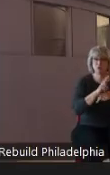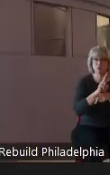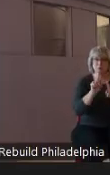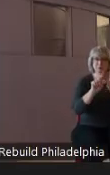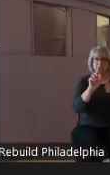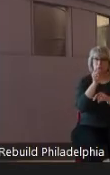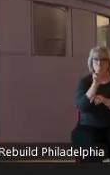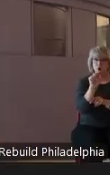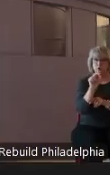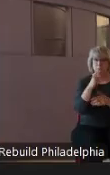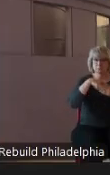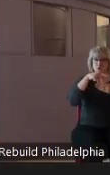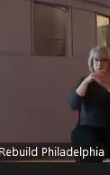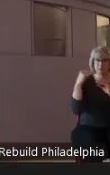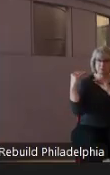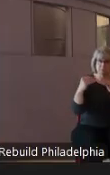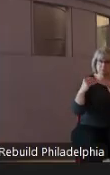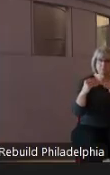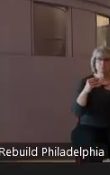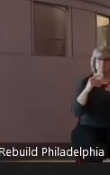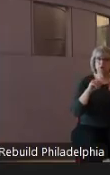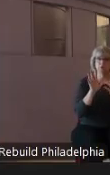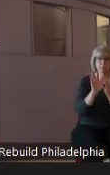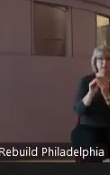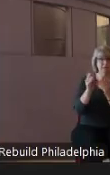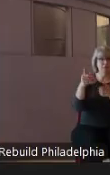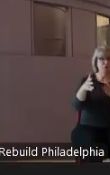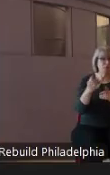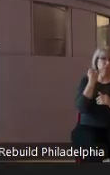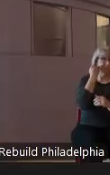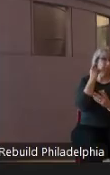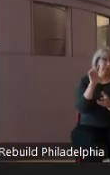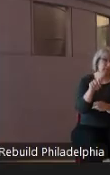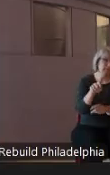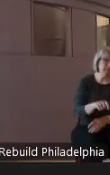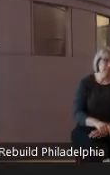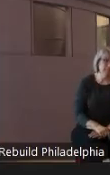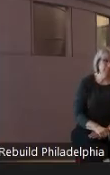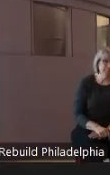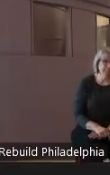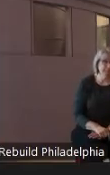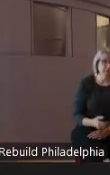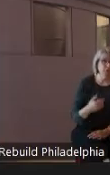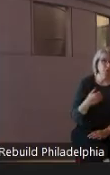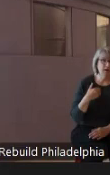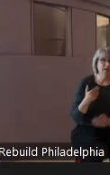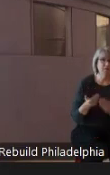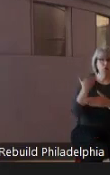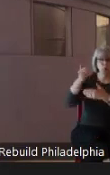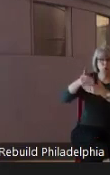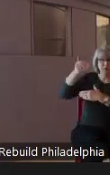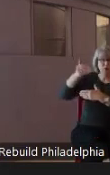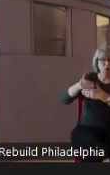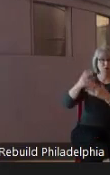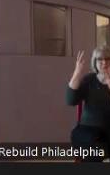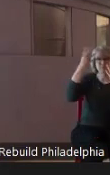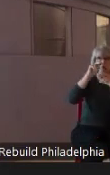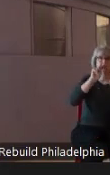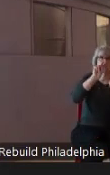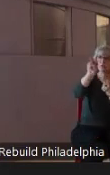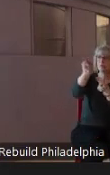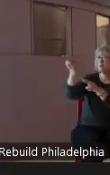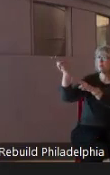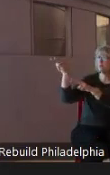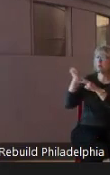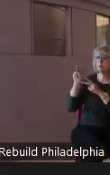art programs, it can also be used as a meeting room if needed. It will have new windows, which will give beautiful views